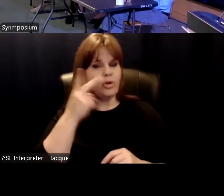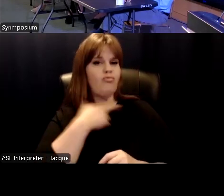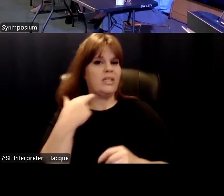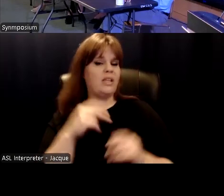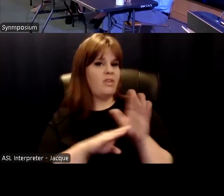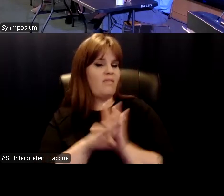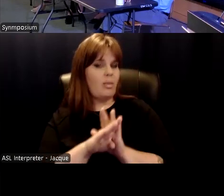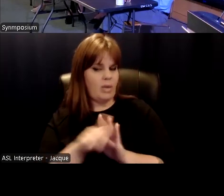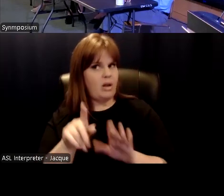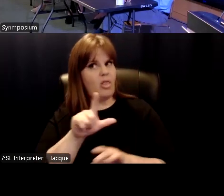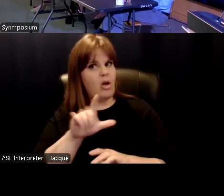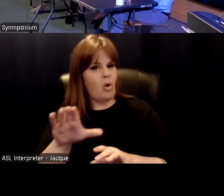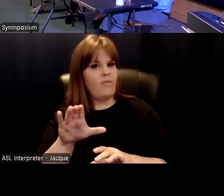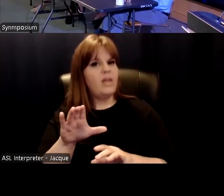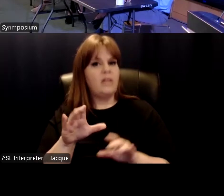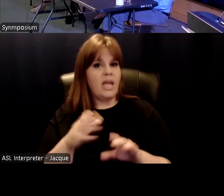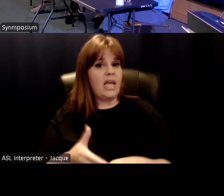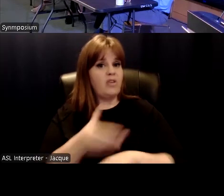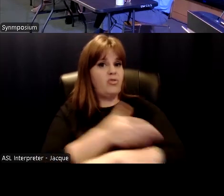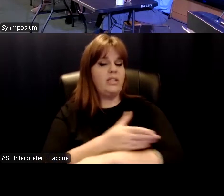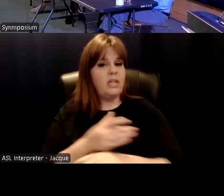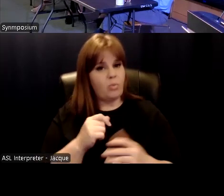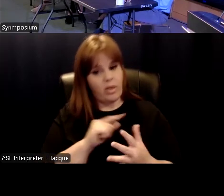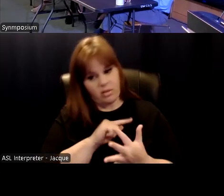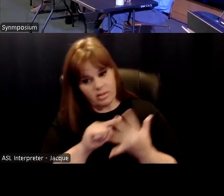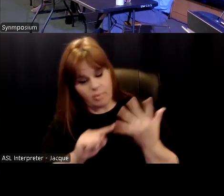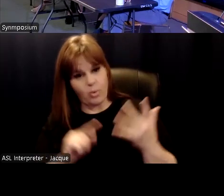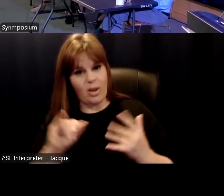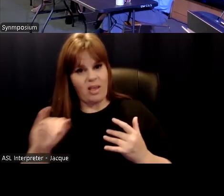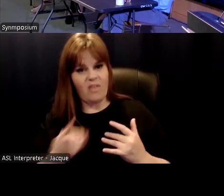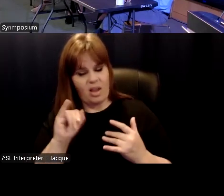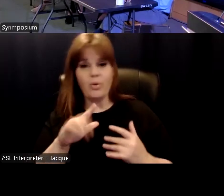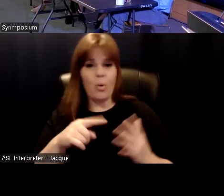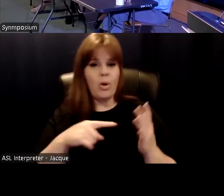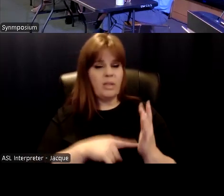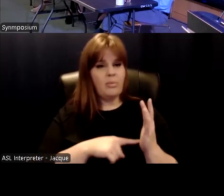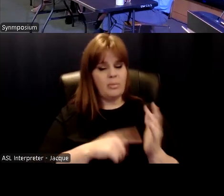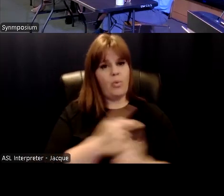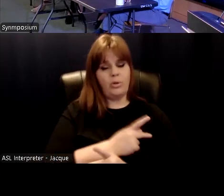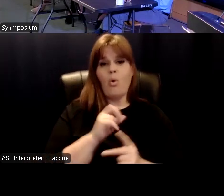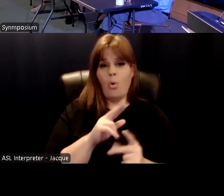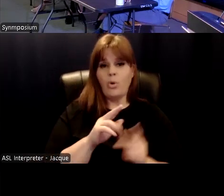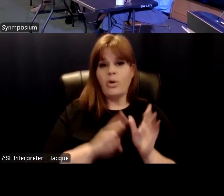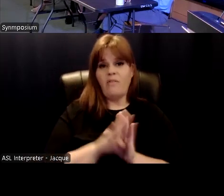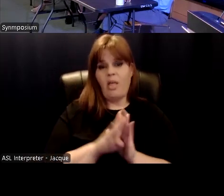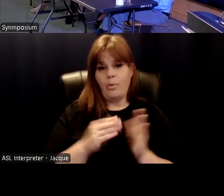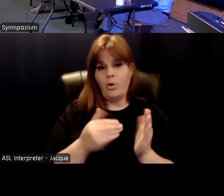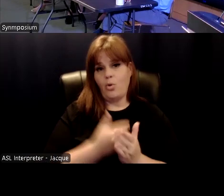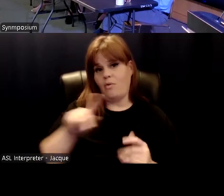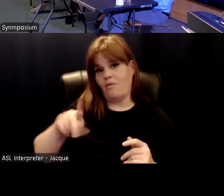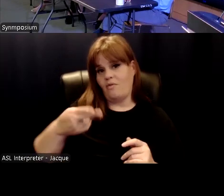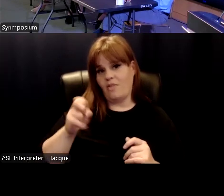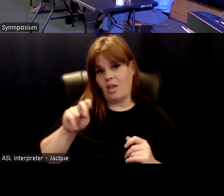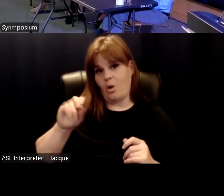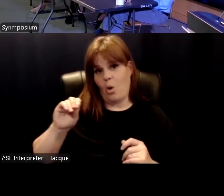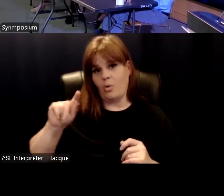long COVID increases with subsequent infections. And as you mentioned, your symptoms can worsen, or you can develop new phenotypes that you didn't have